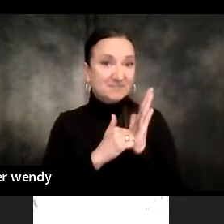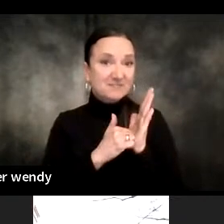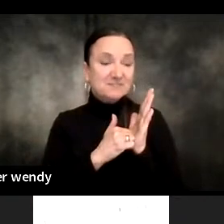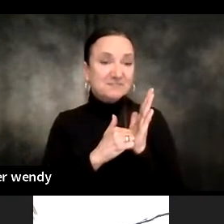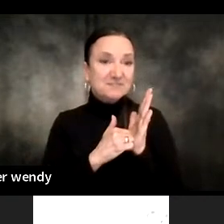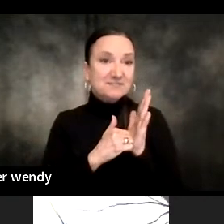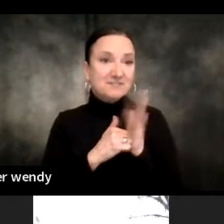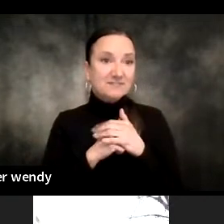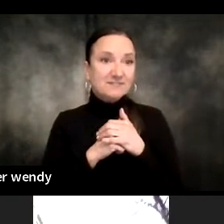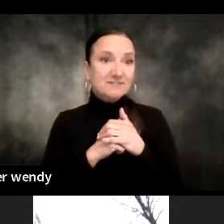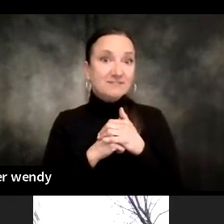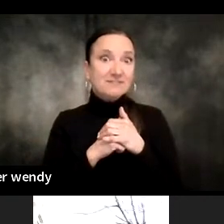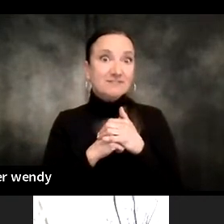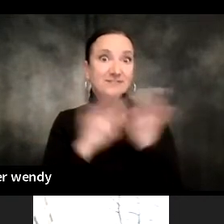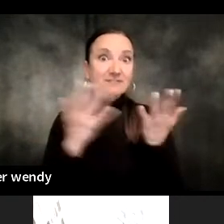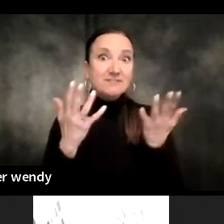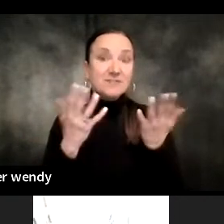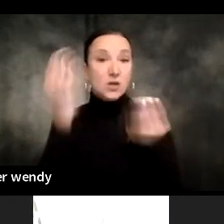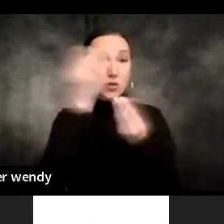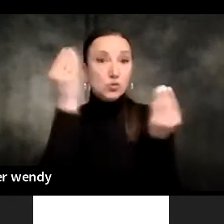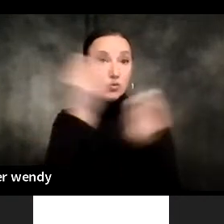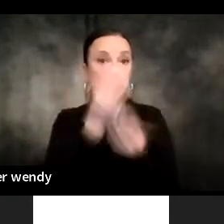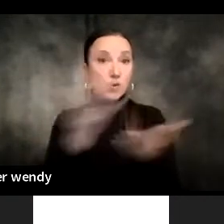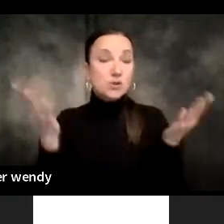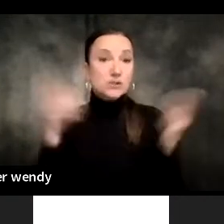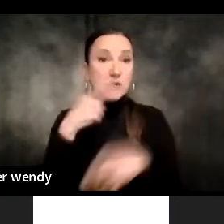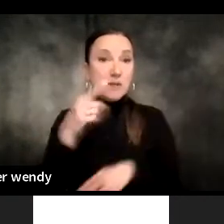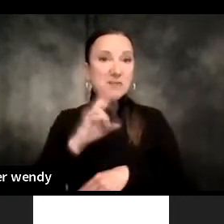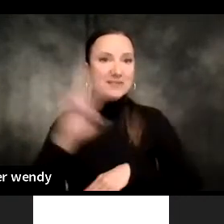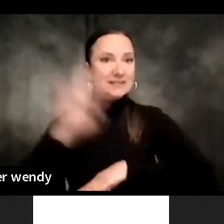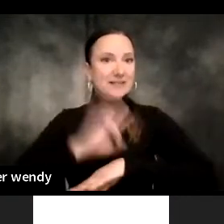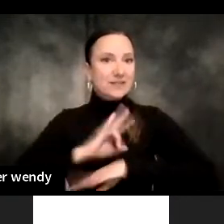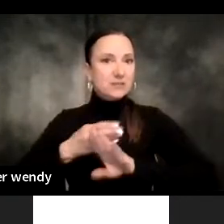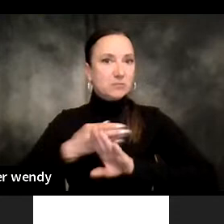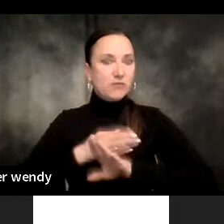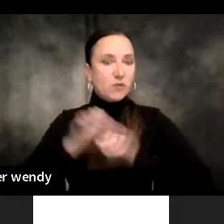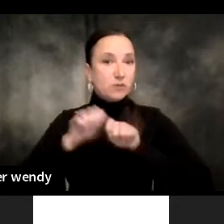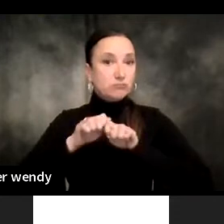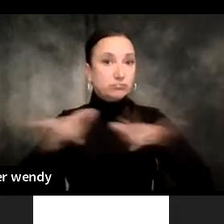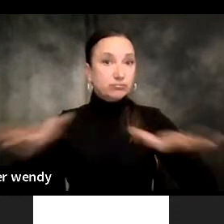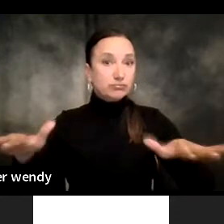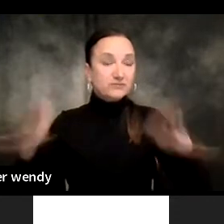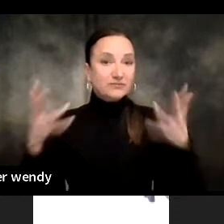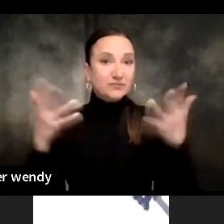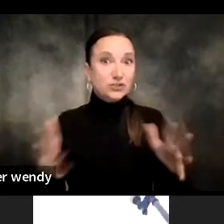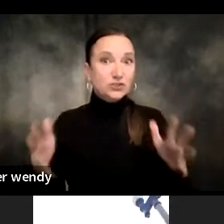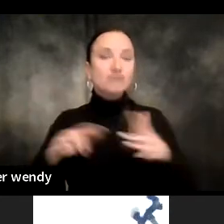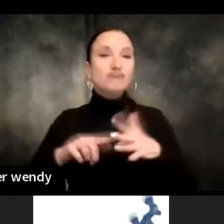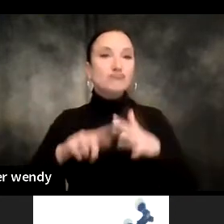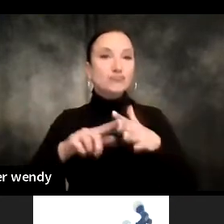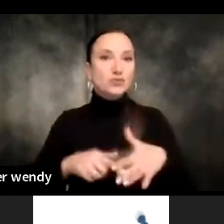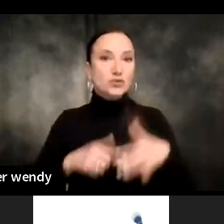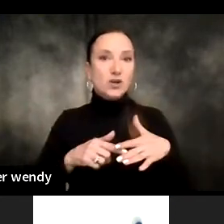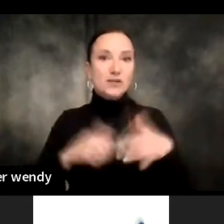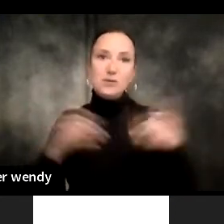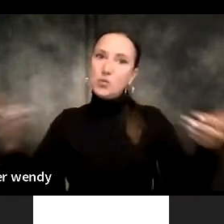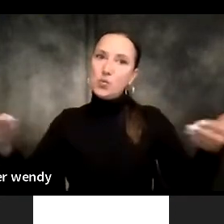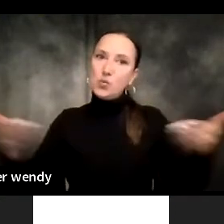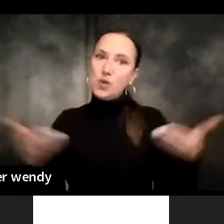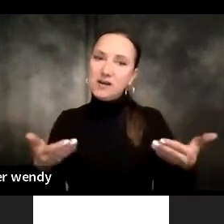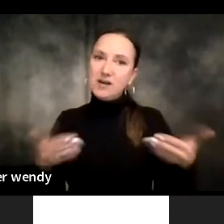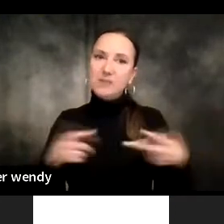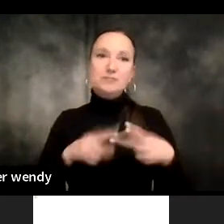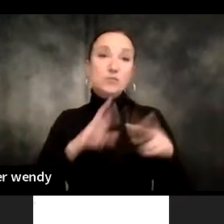as noticed to the public 7 days in advance. We start off with welcome and reports